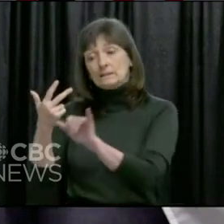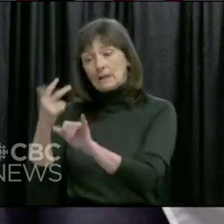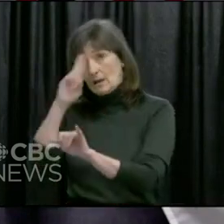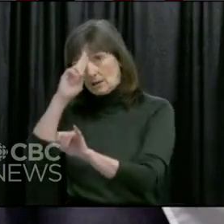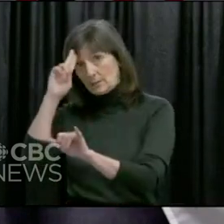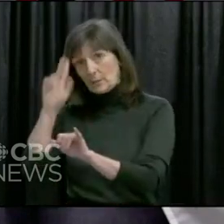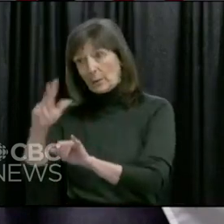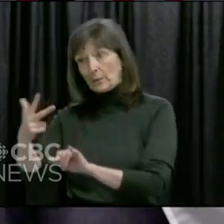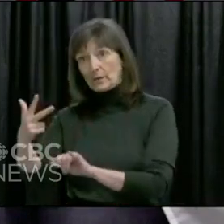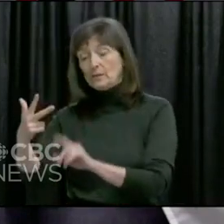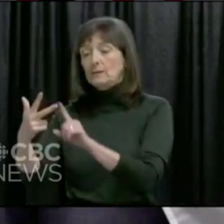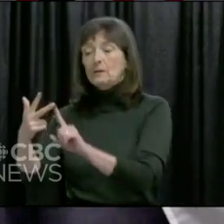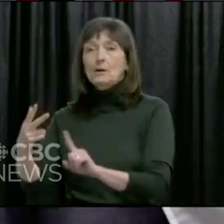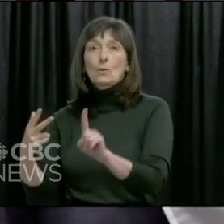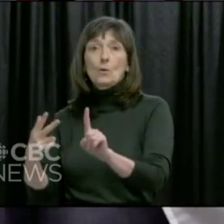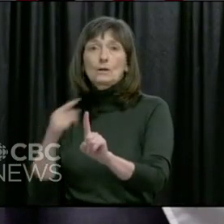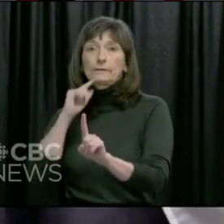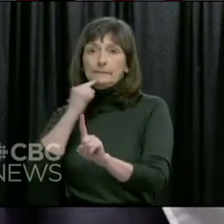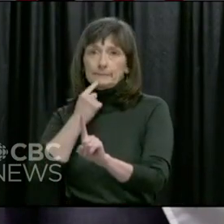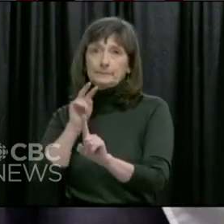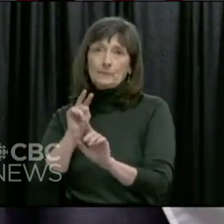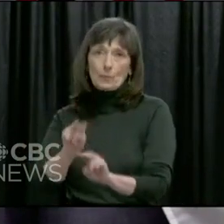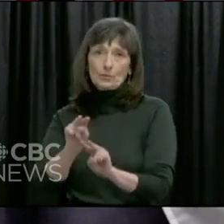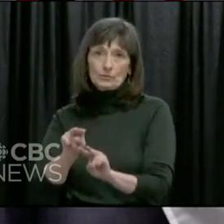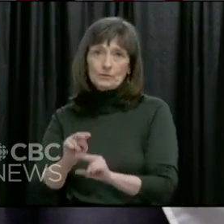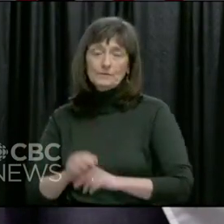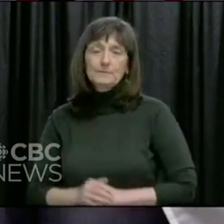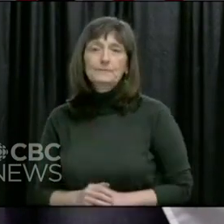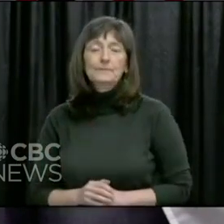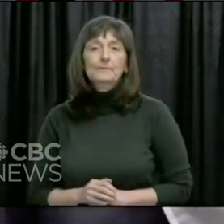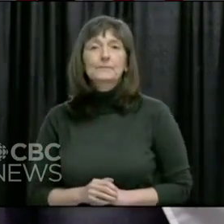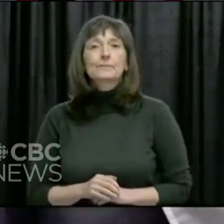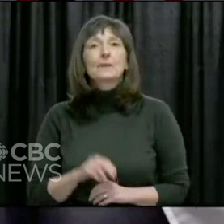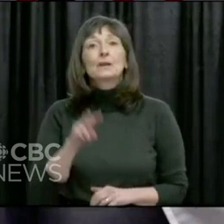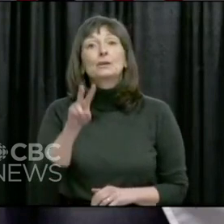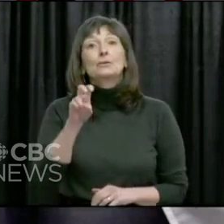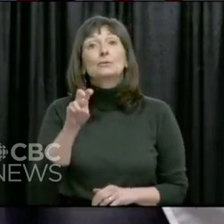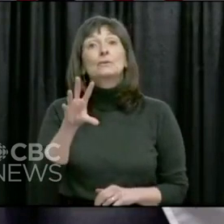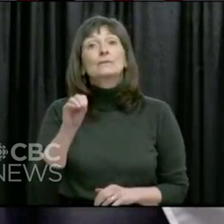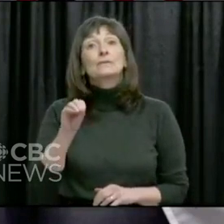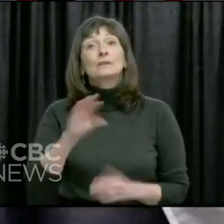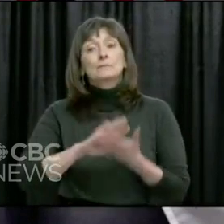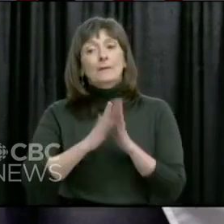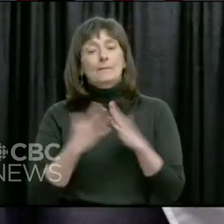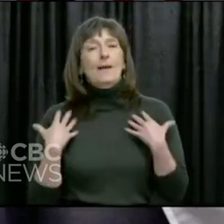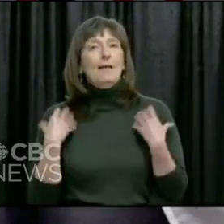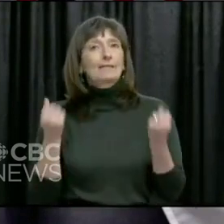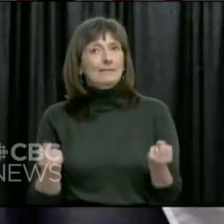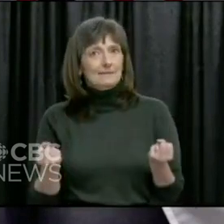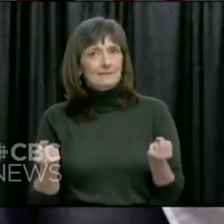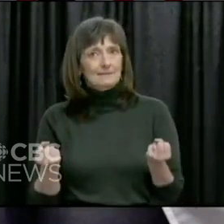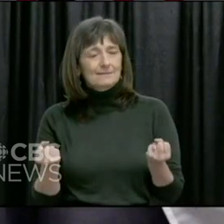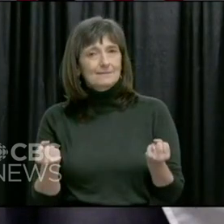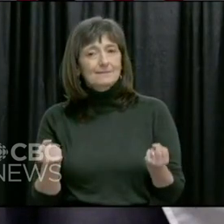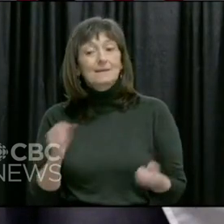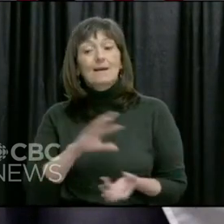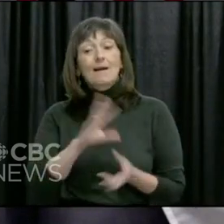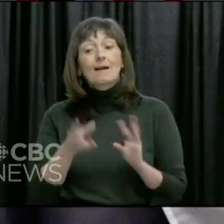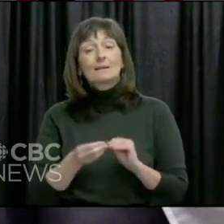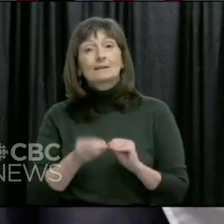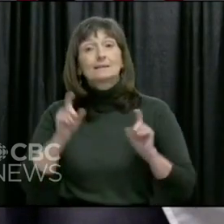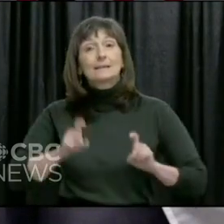to the virus, and of these patients, 1 is in intensive care. 250 people have now recovered, and in total, we have